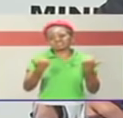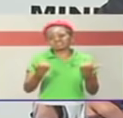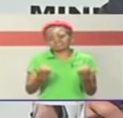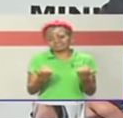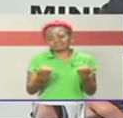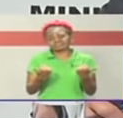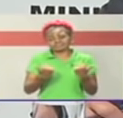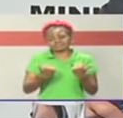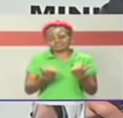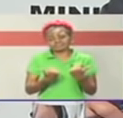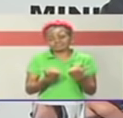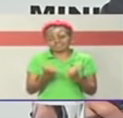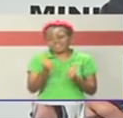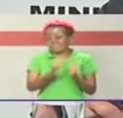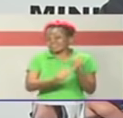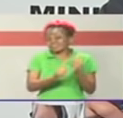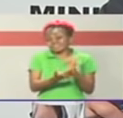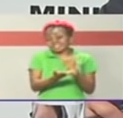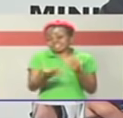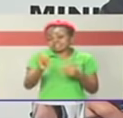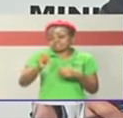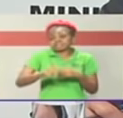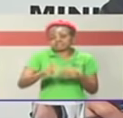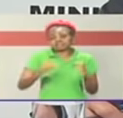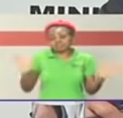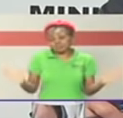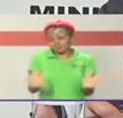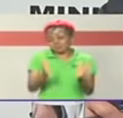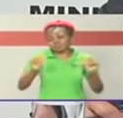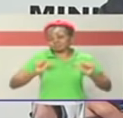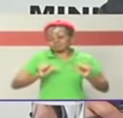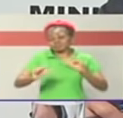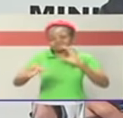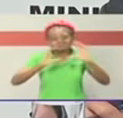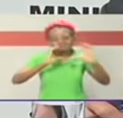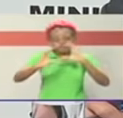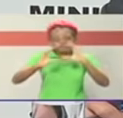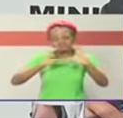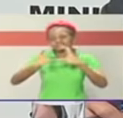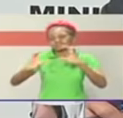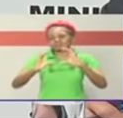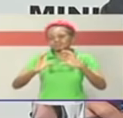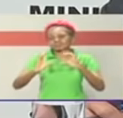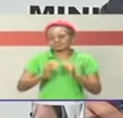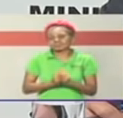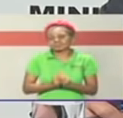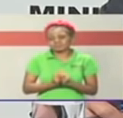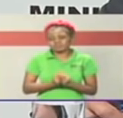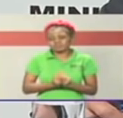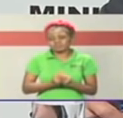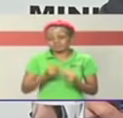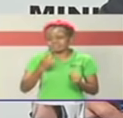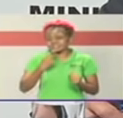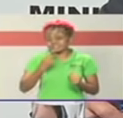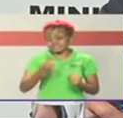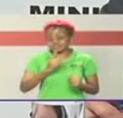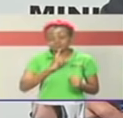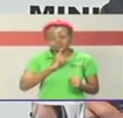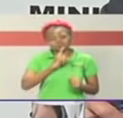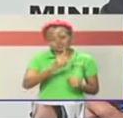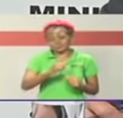Everything tells us we need to continue communicating facts, giving